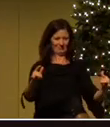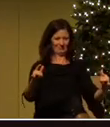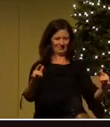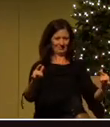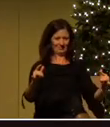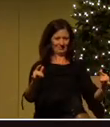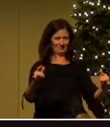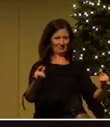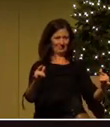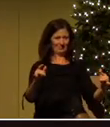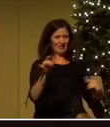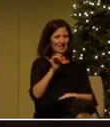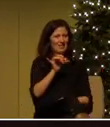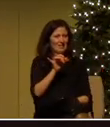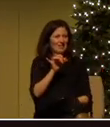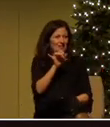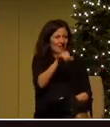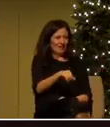It's Christmas.